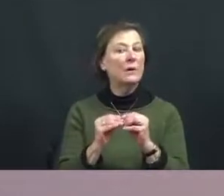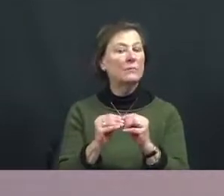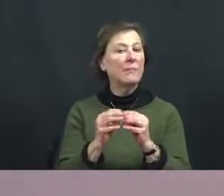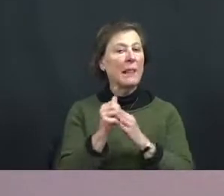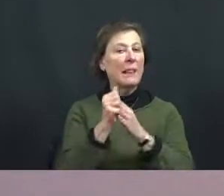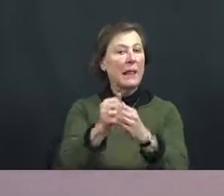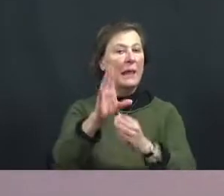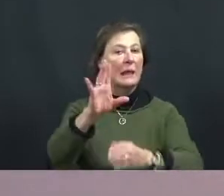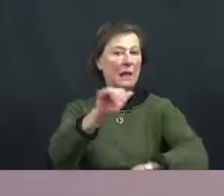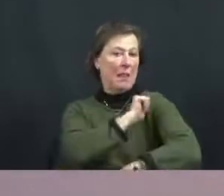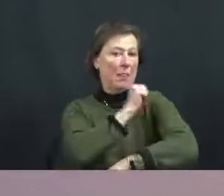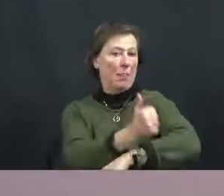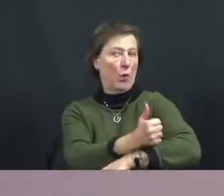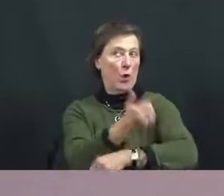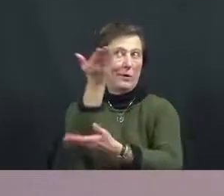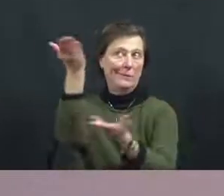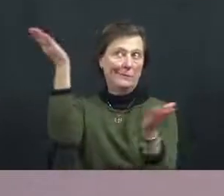authoritarian.